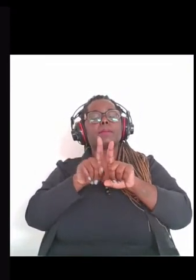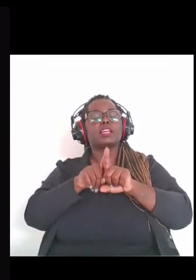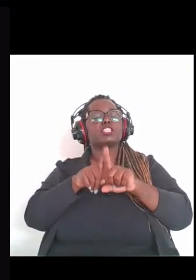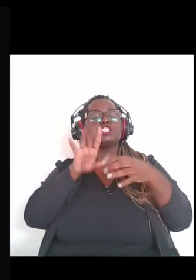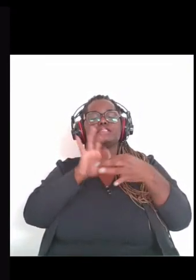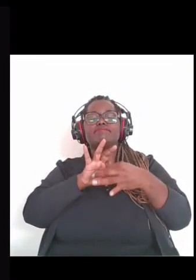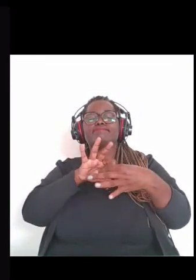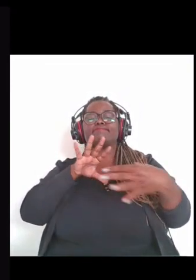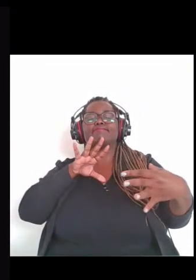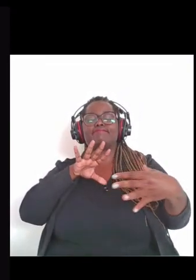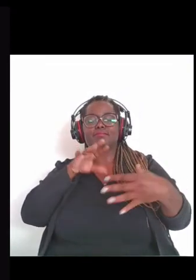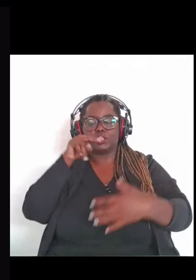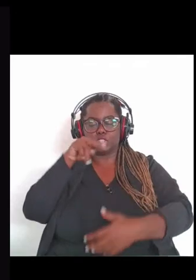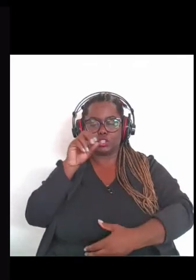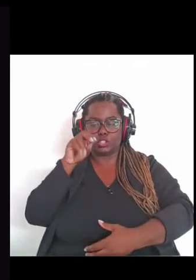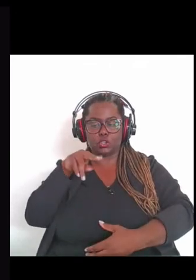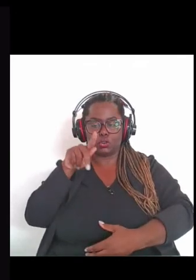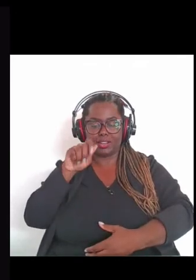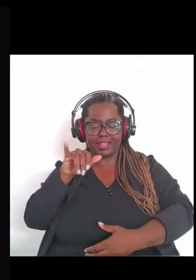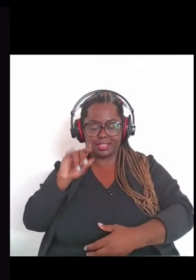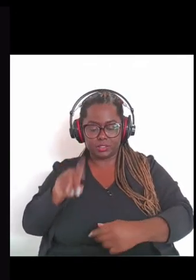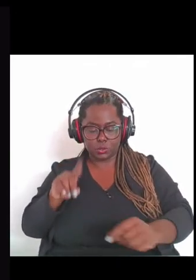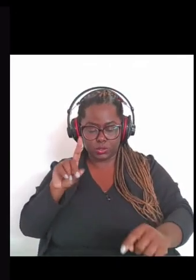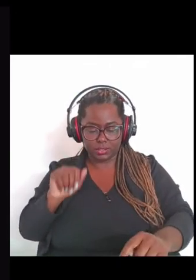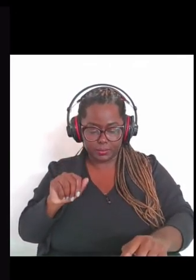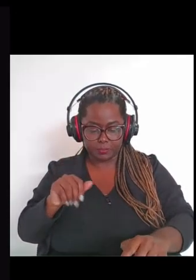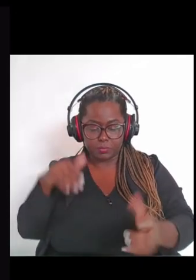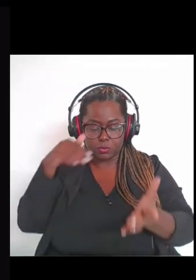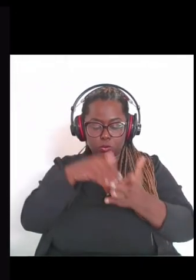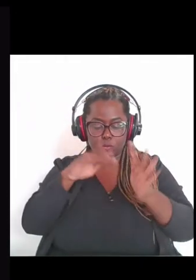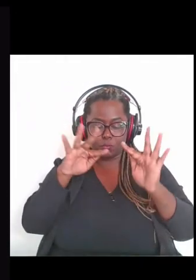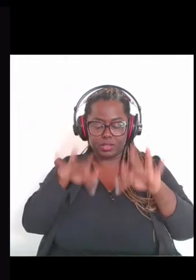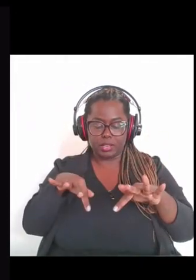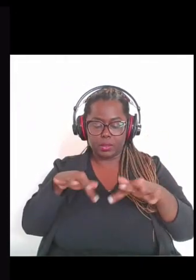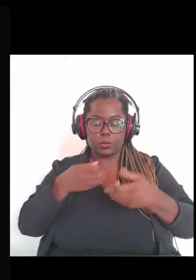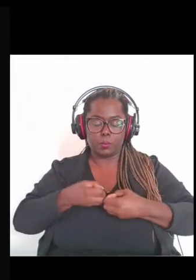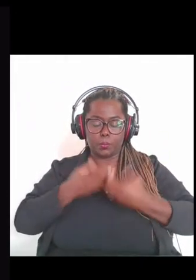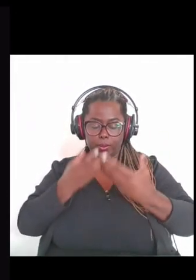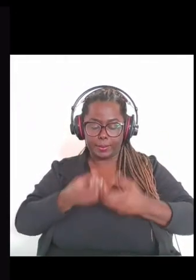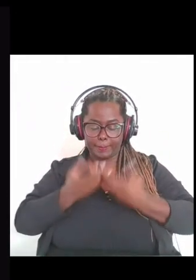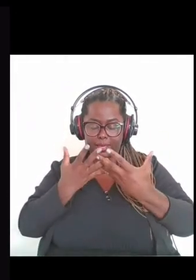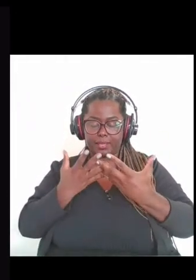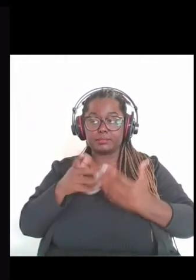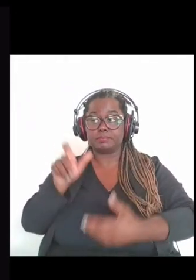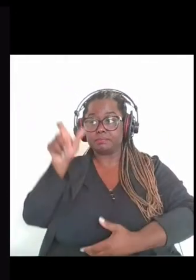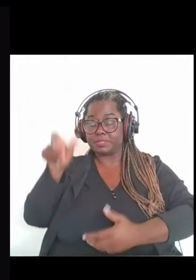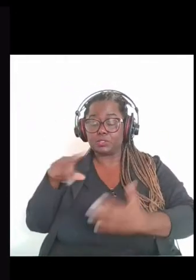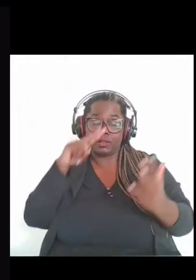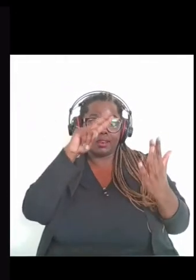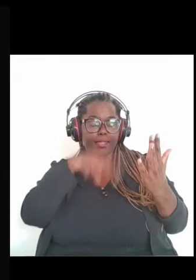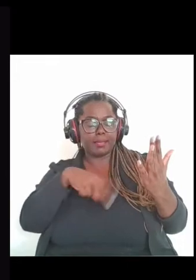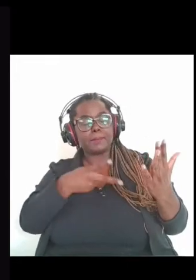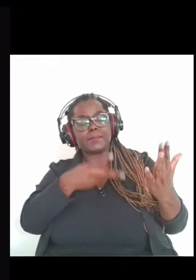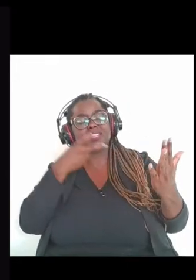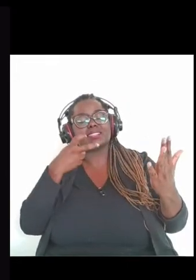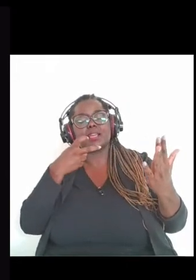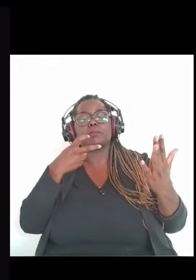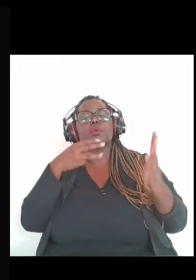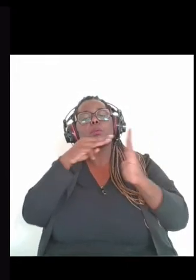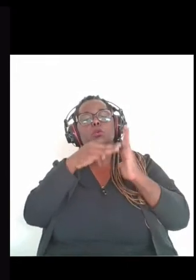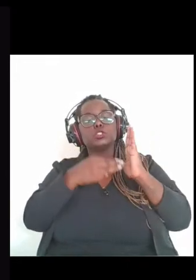as the poem ends the reader sees a circular Motif used with a poem